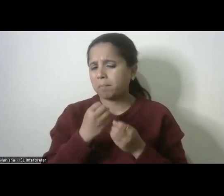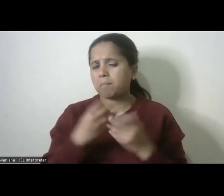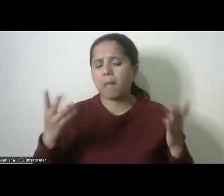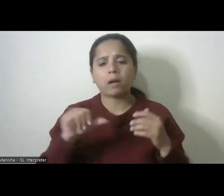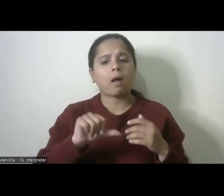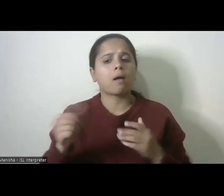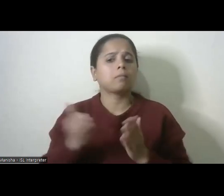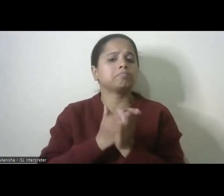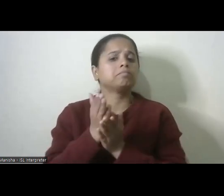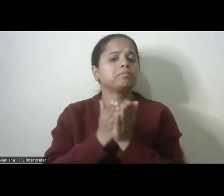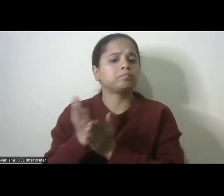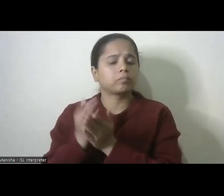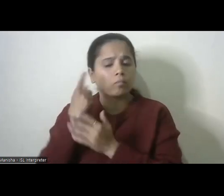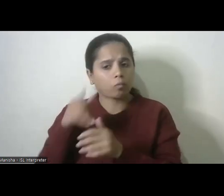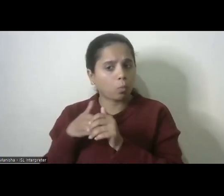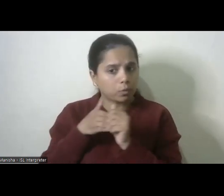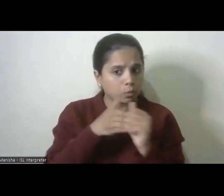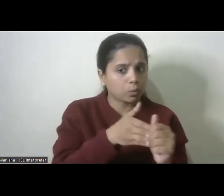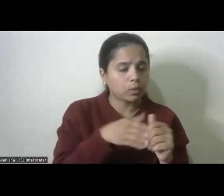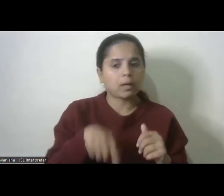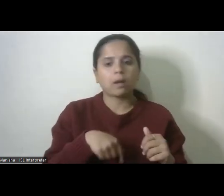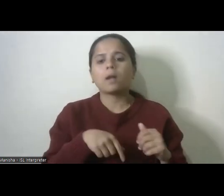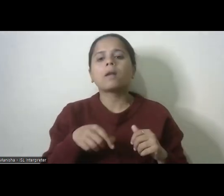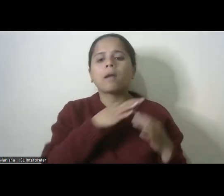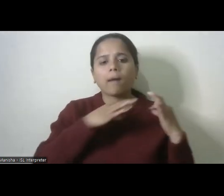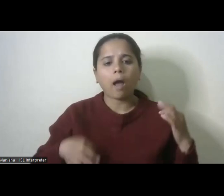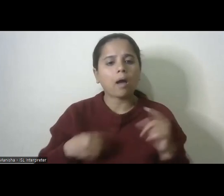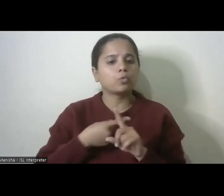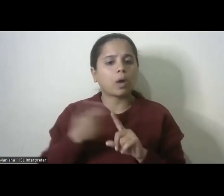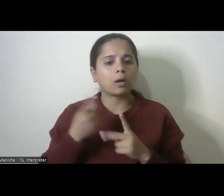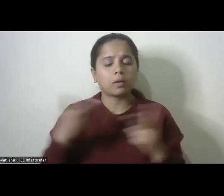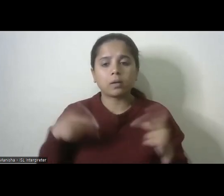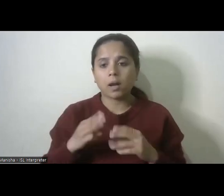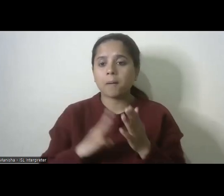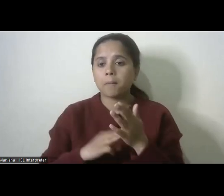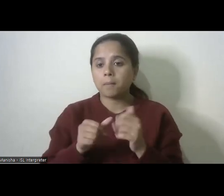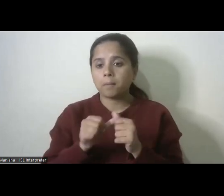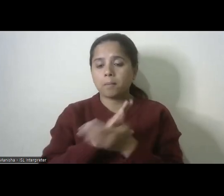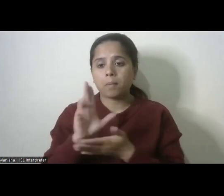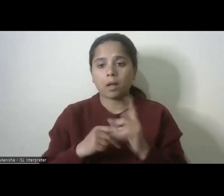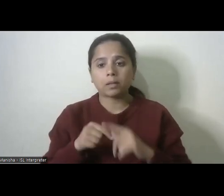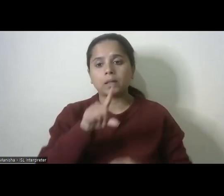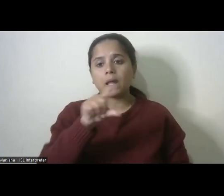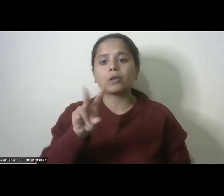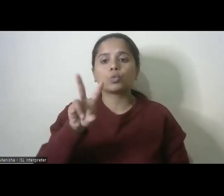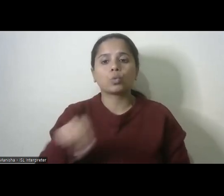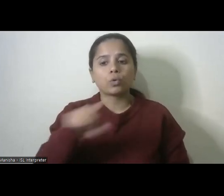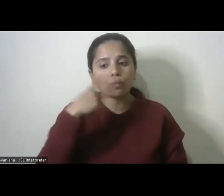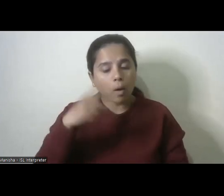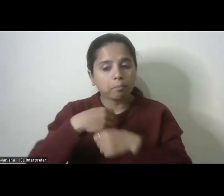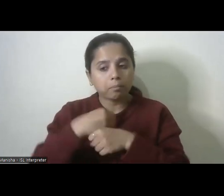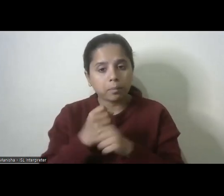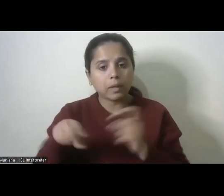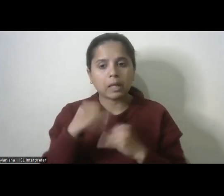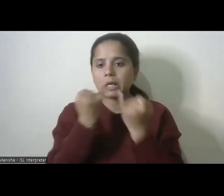paths, from leading the anti-caste agitations at Mahad in the 1920s, to forming the